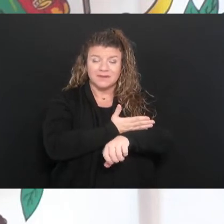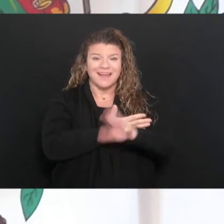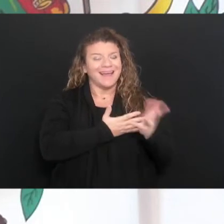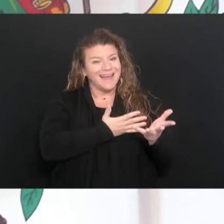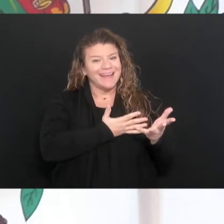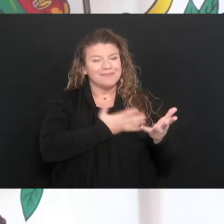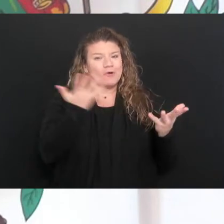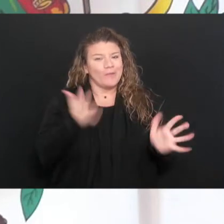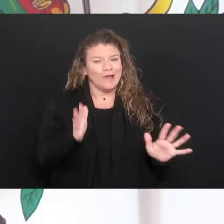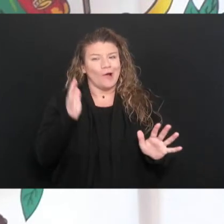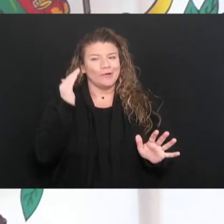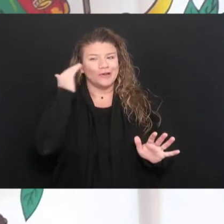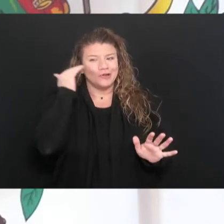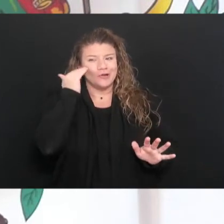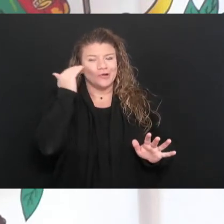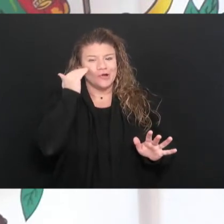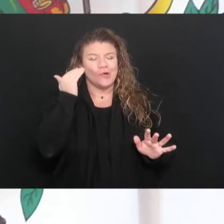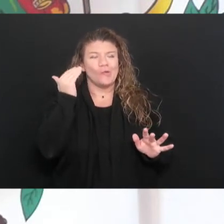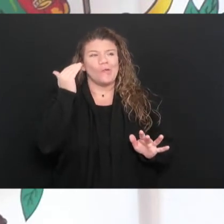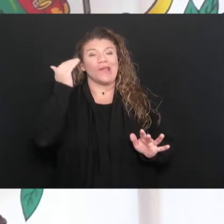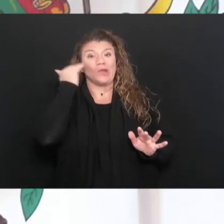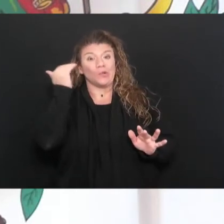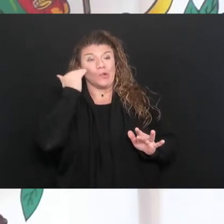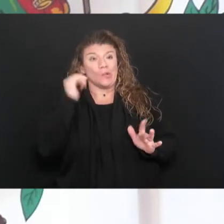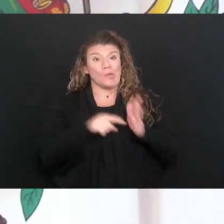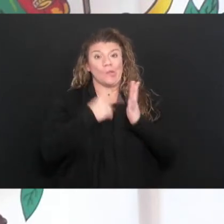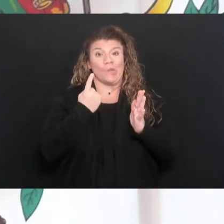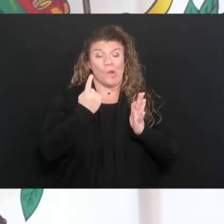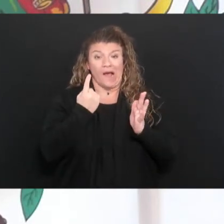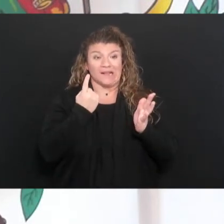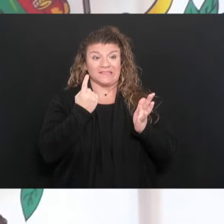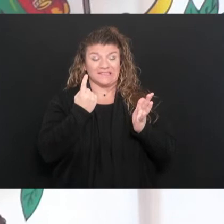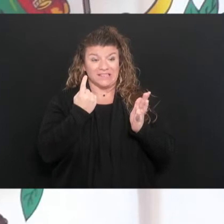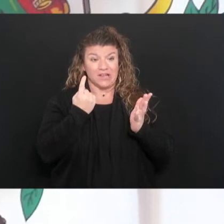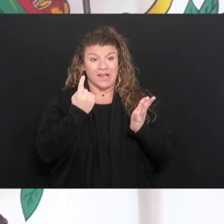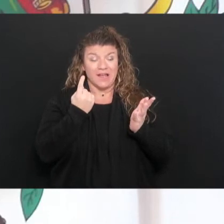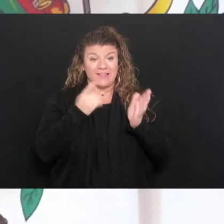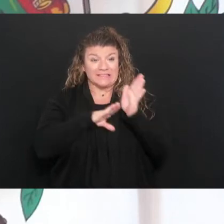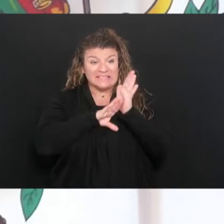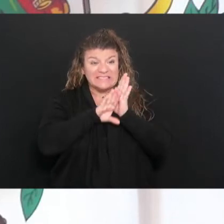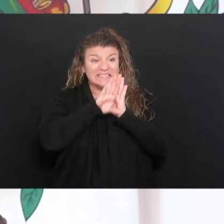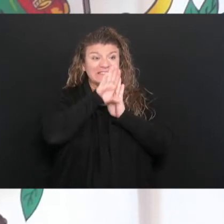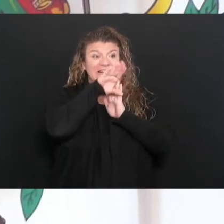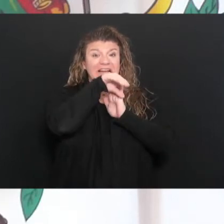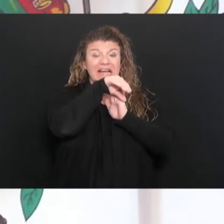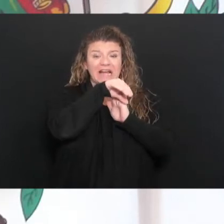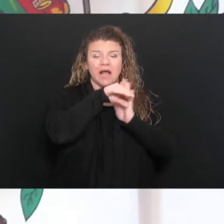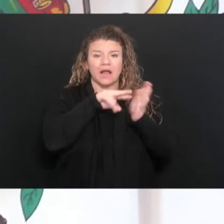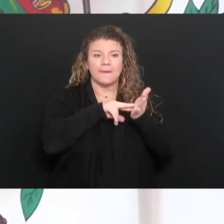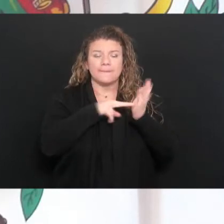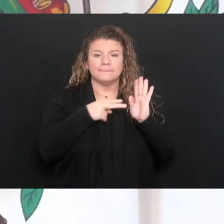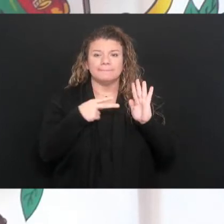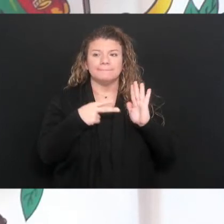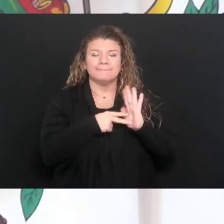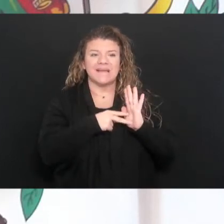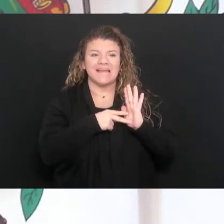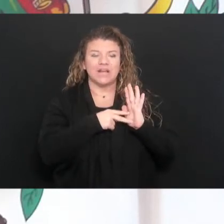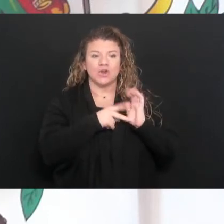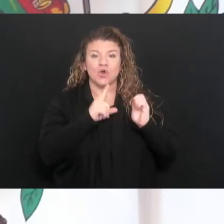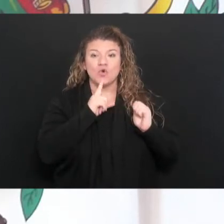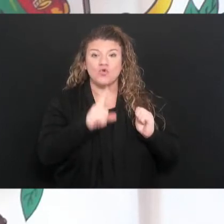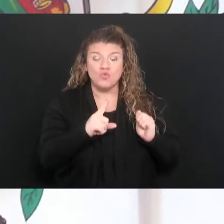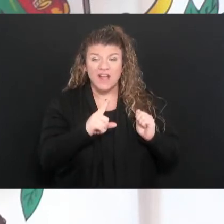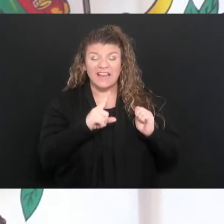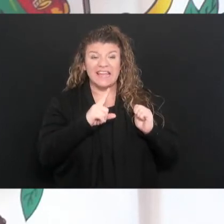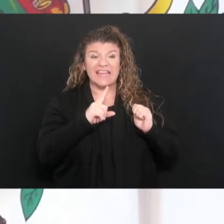knew once we were here in this surge that we would not be able to really move the needle